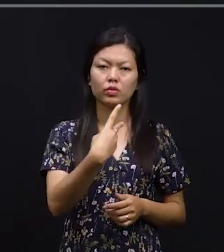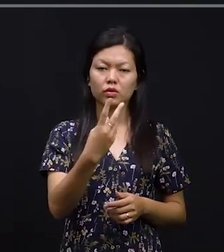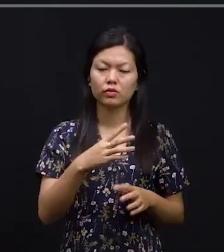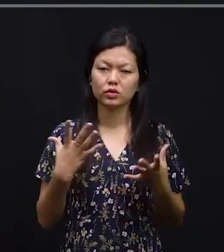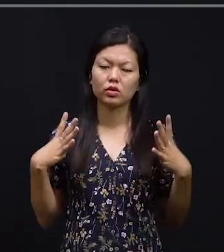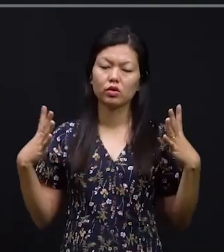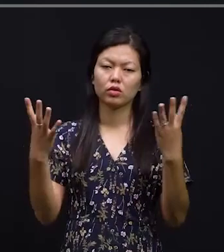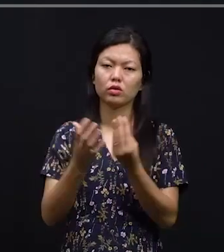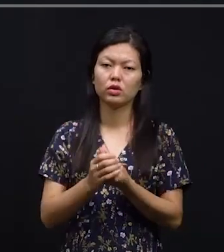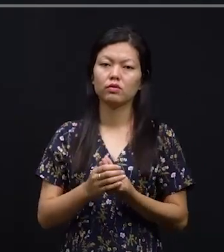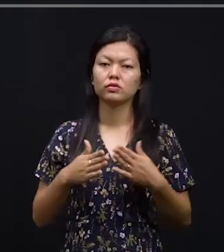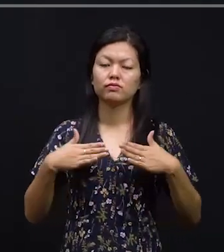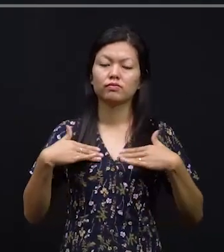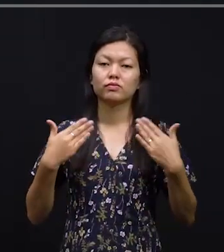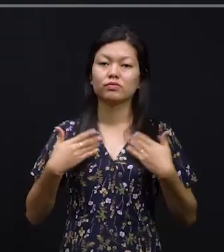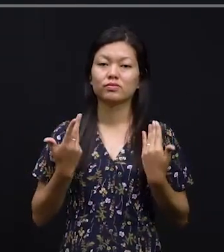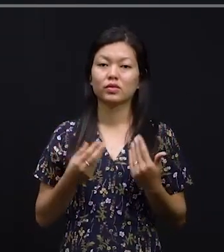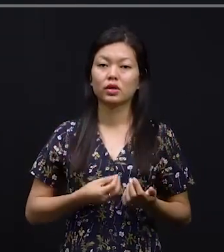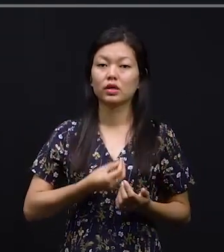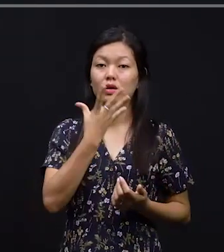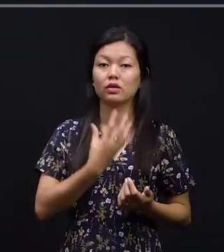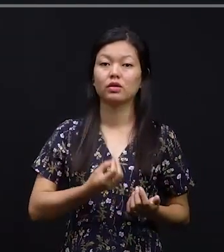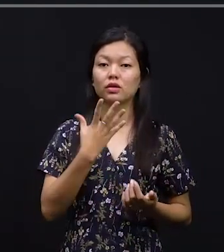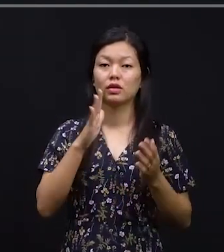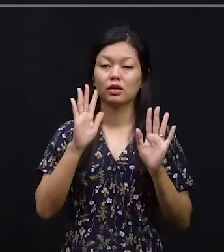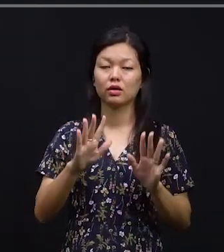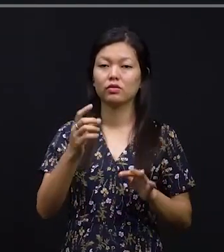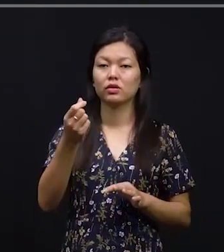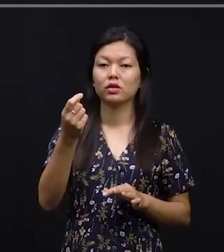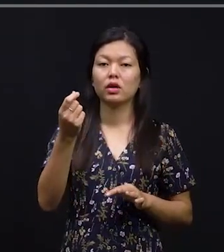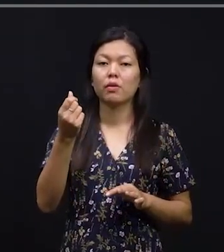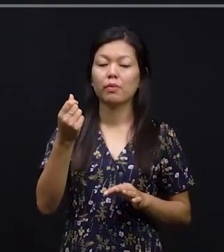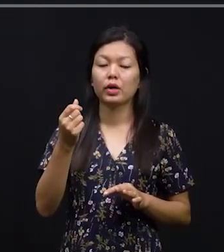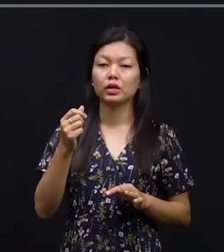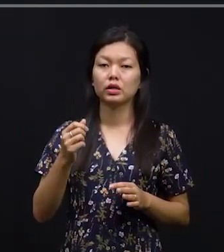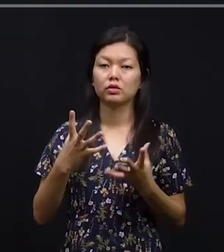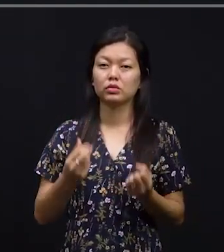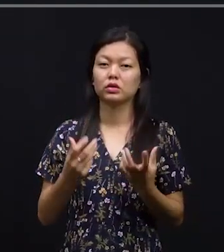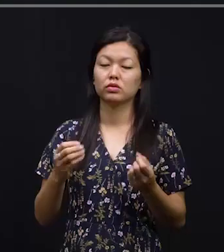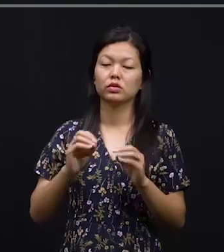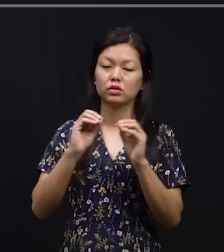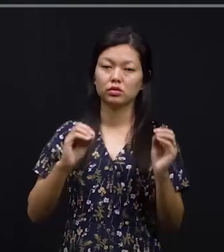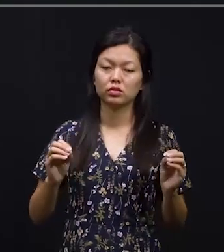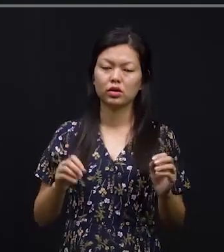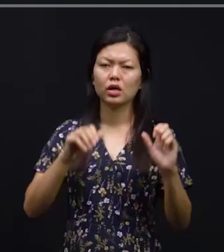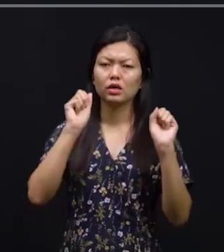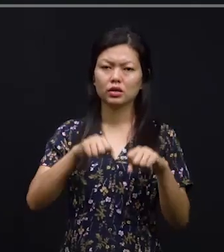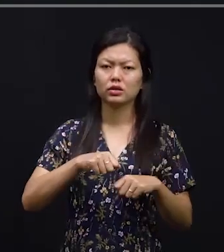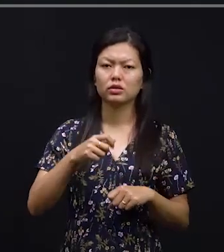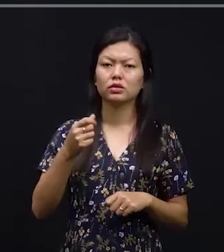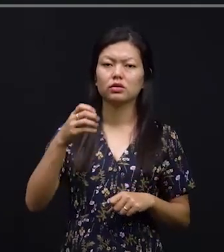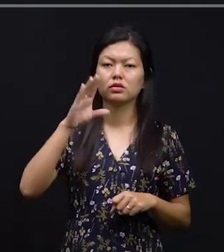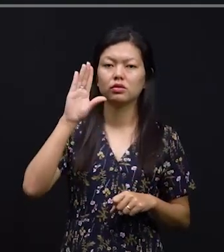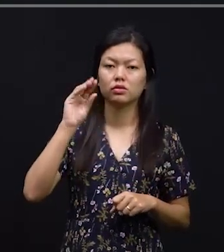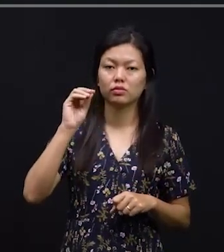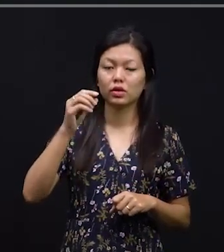know that sometimes money doesn't matter to us. I do not deny the fact that we need money for so many works, for so